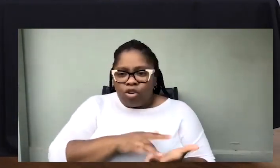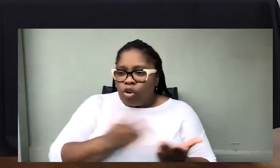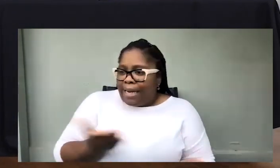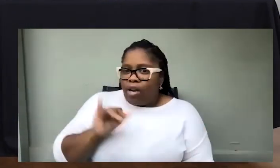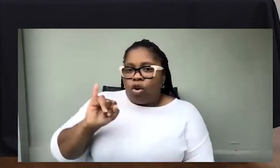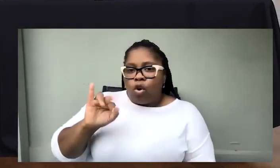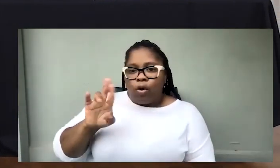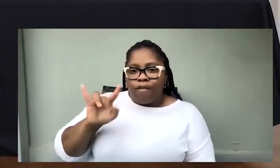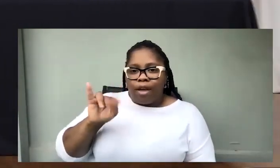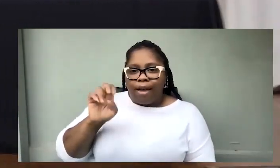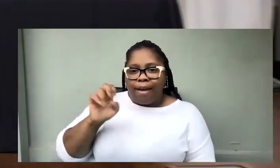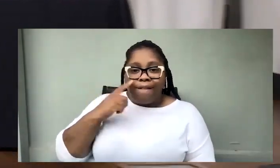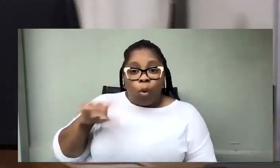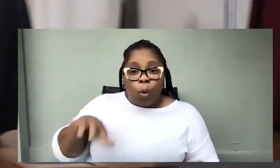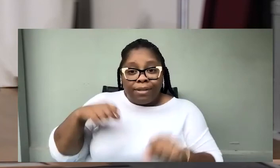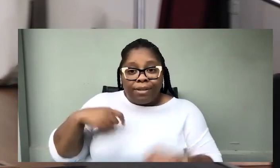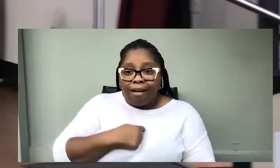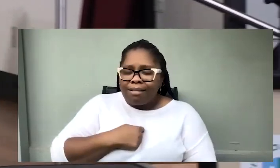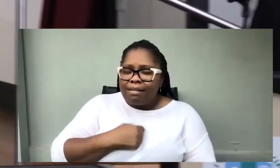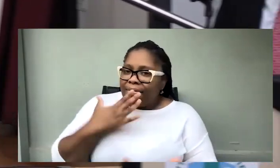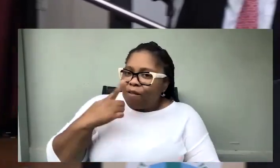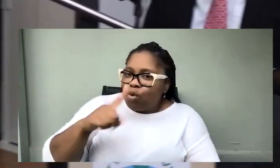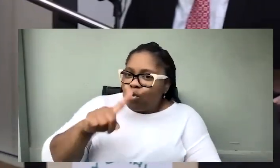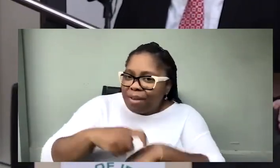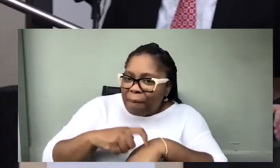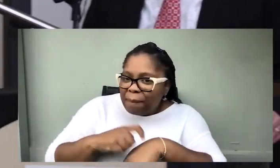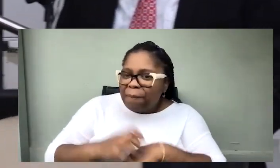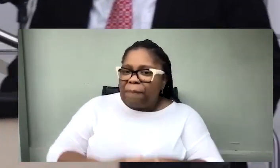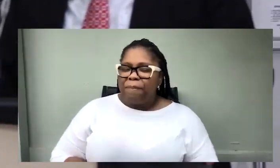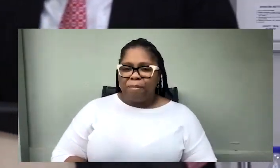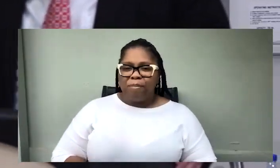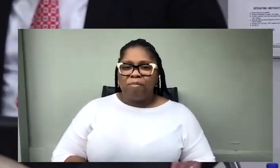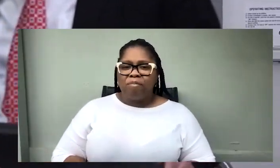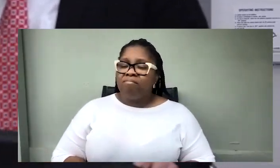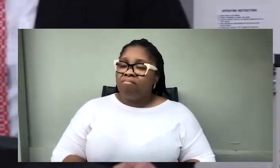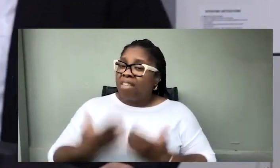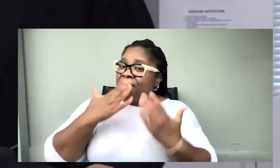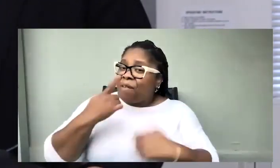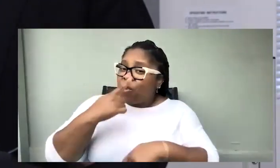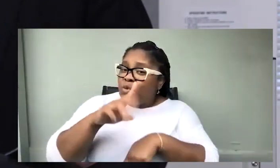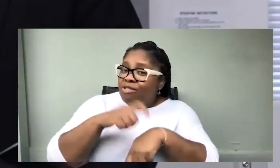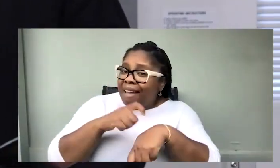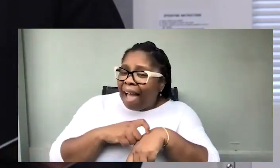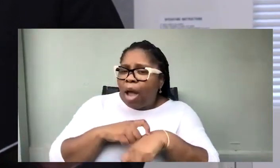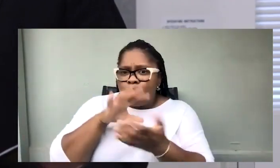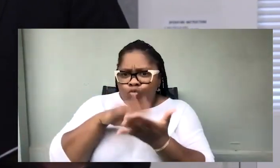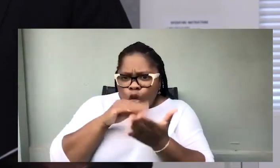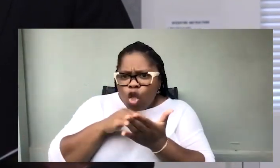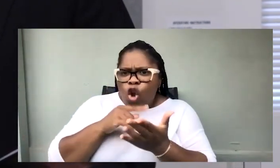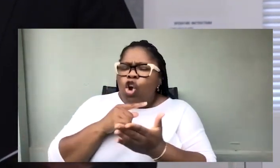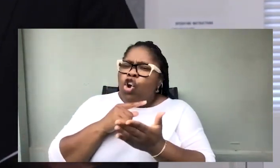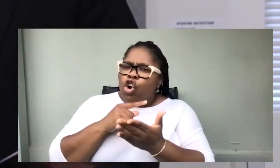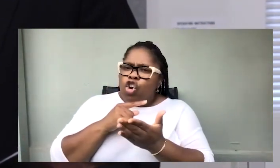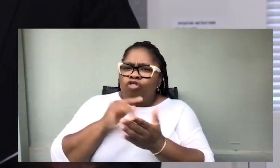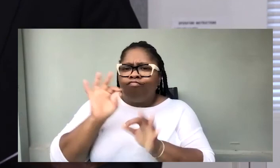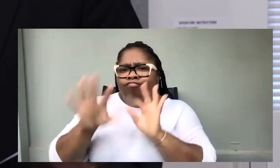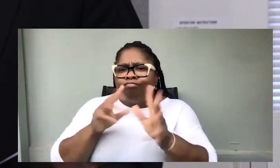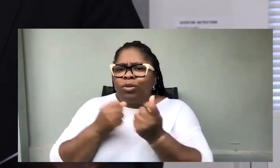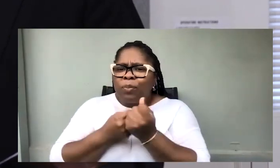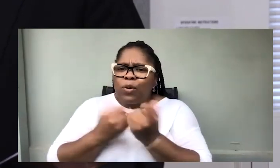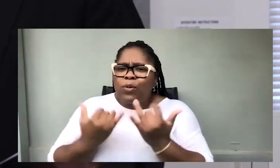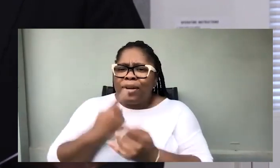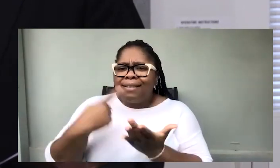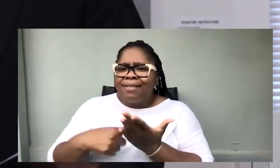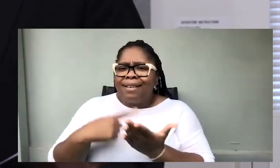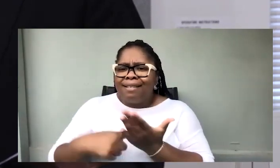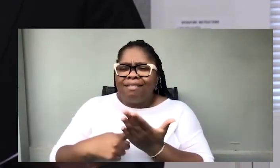us today. Thank you for taking your time out. Yes? Thank you for taking the time out today to learn and contribute to today's discussion,